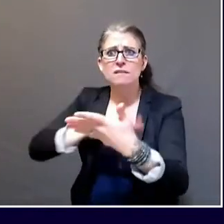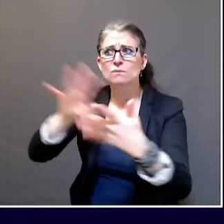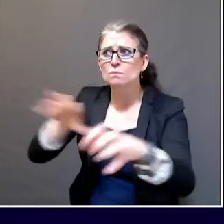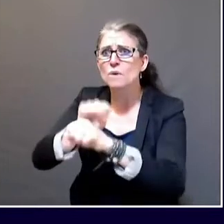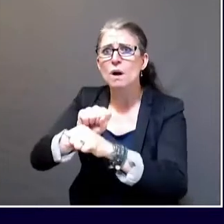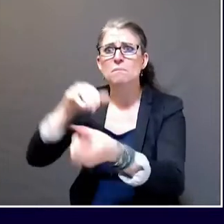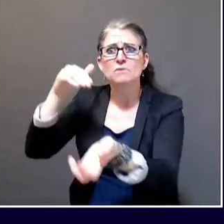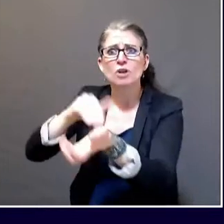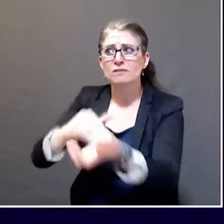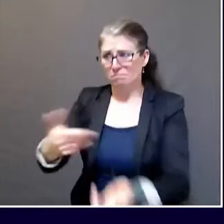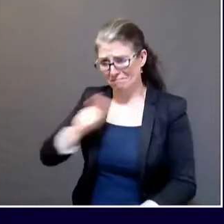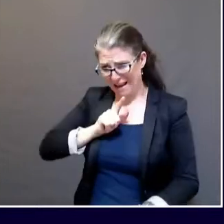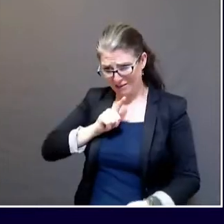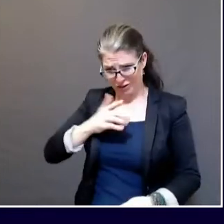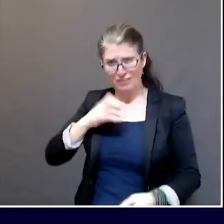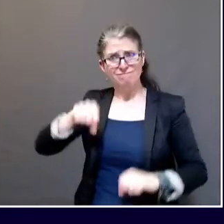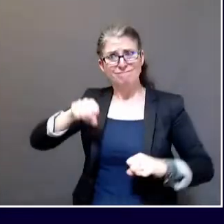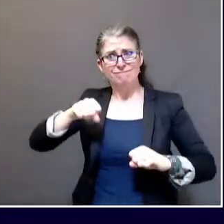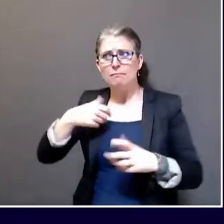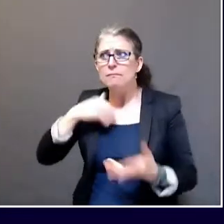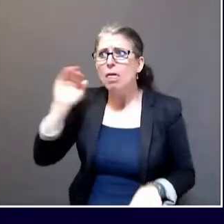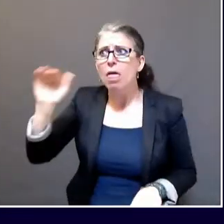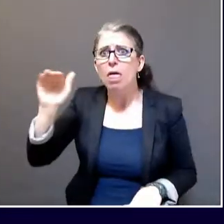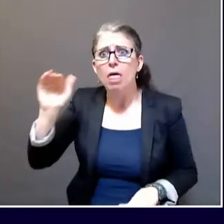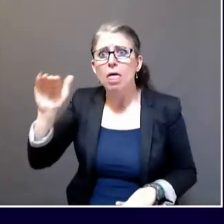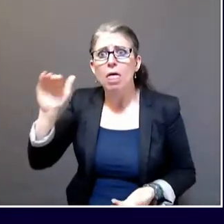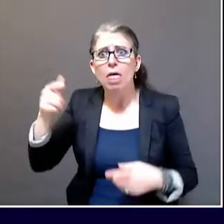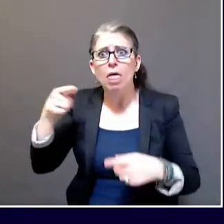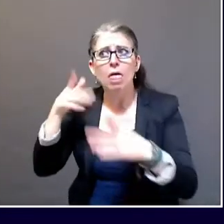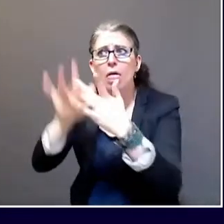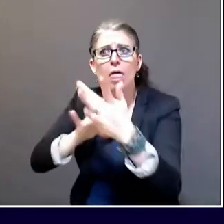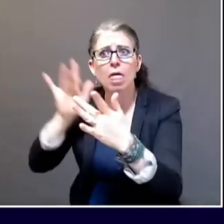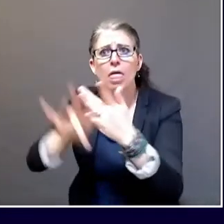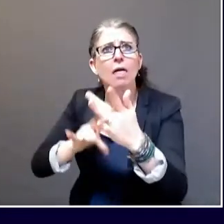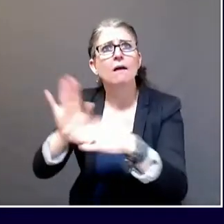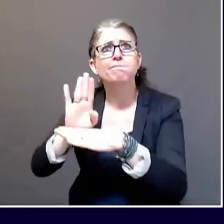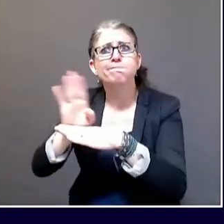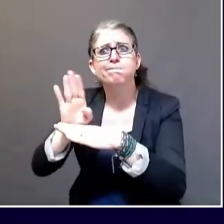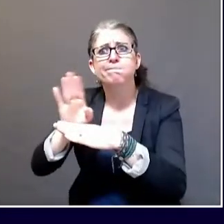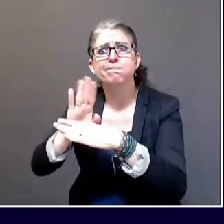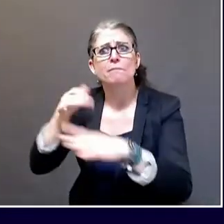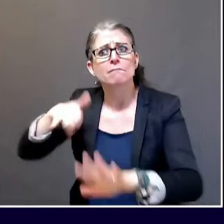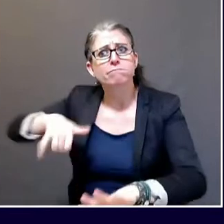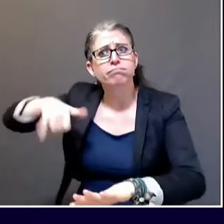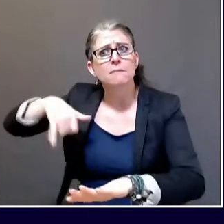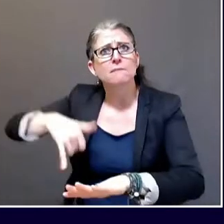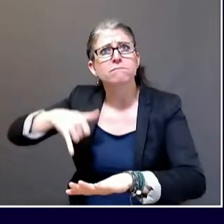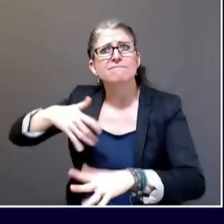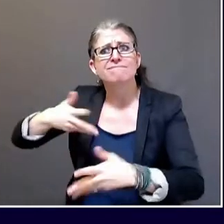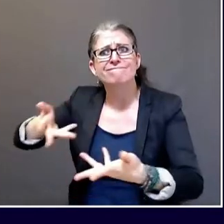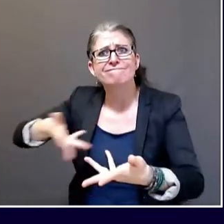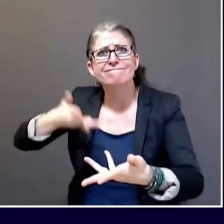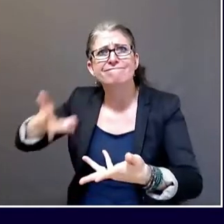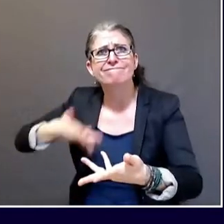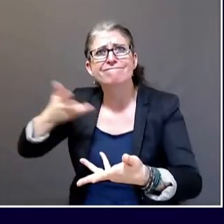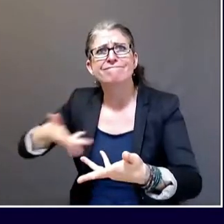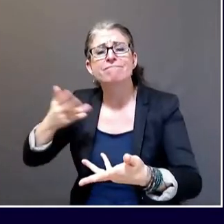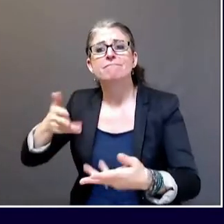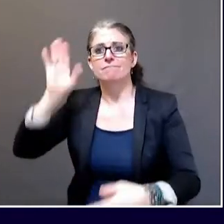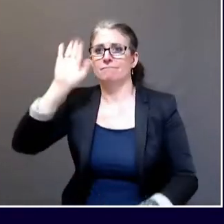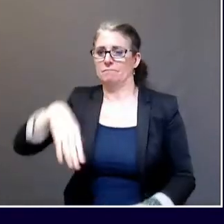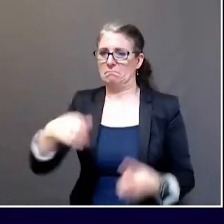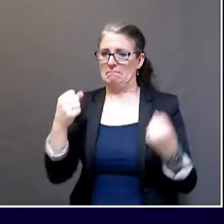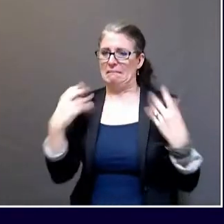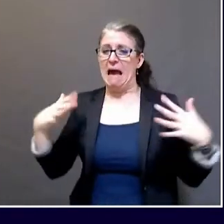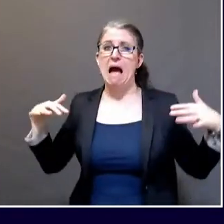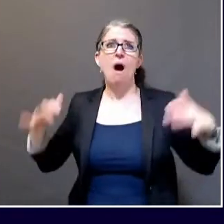supply. One of the corollaries of that is that for a little while, it may be tough to get through. We ask that you bear with us and bear with